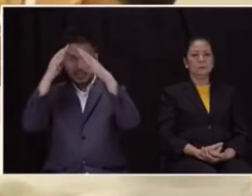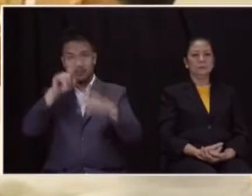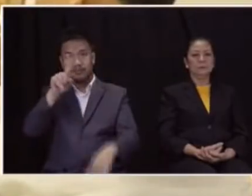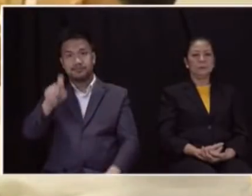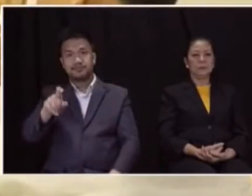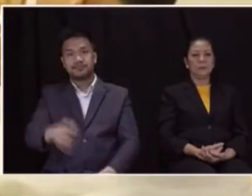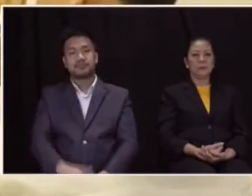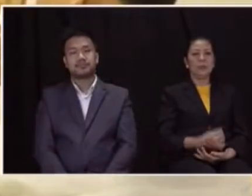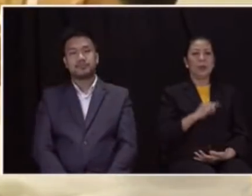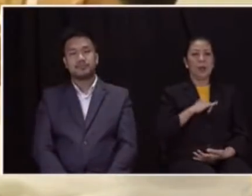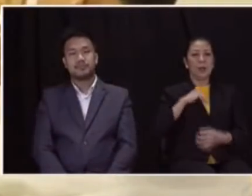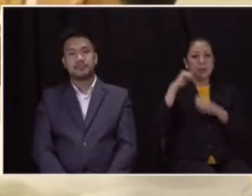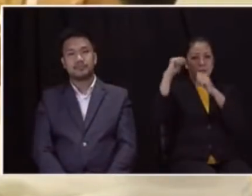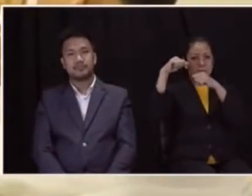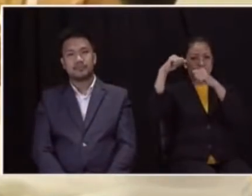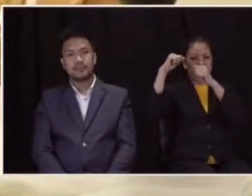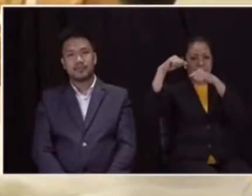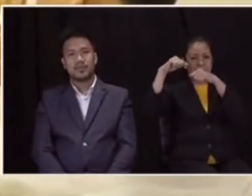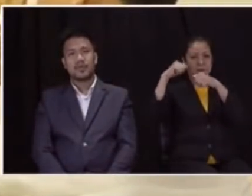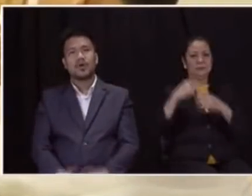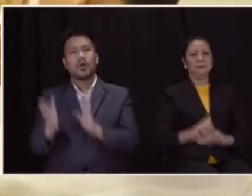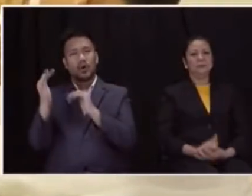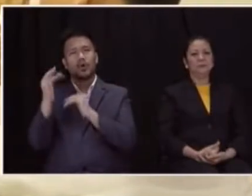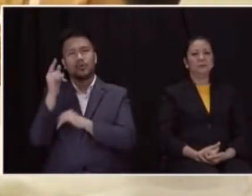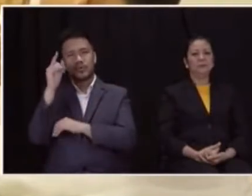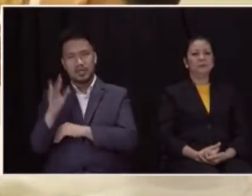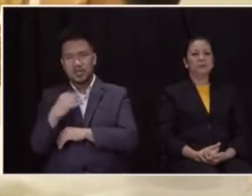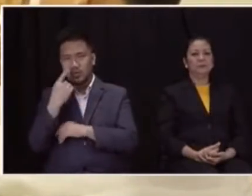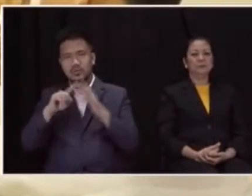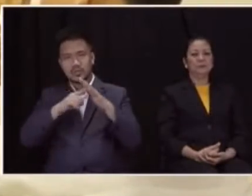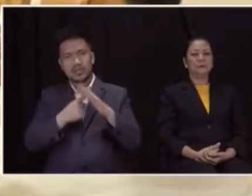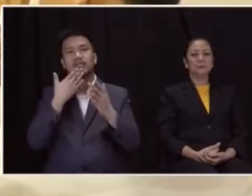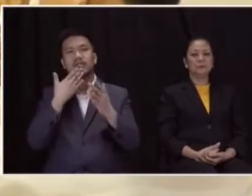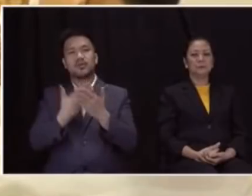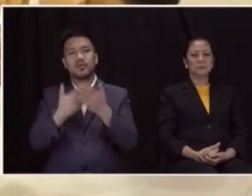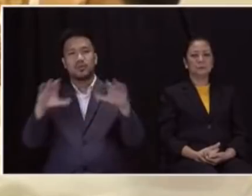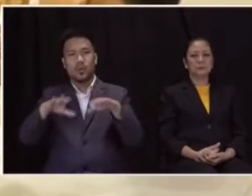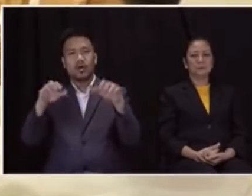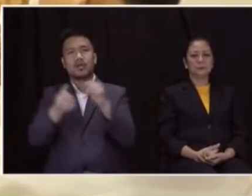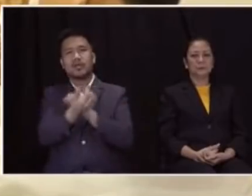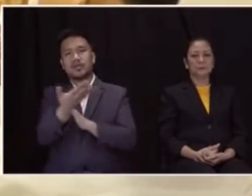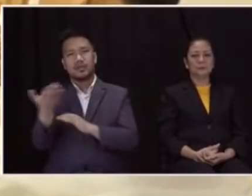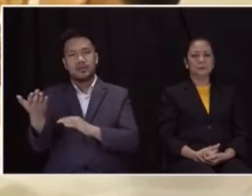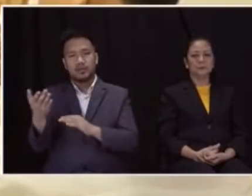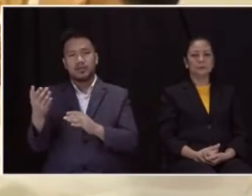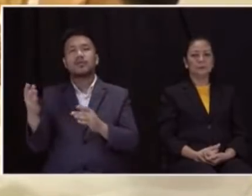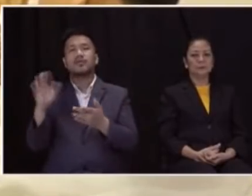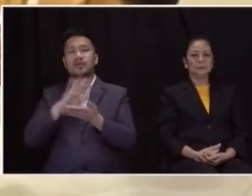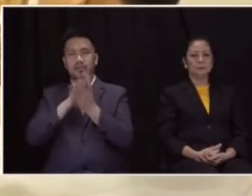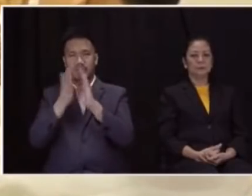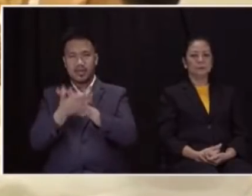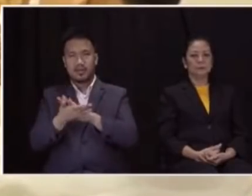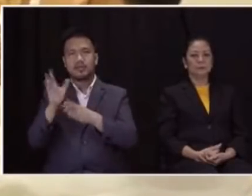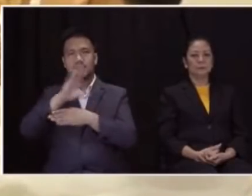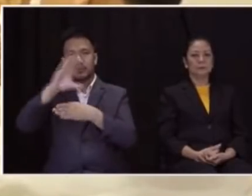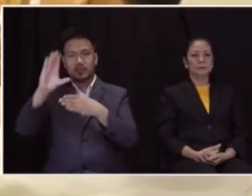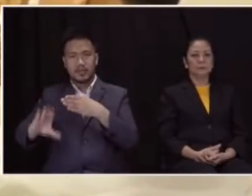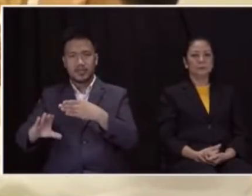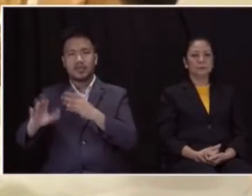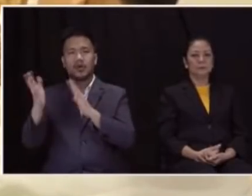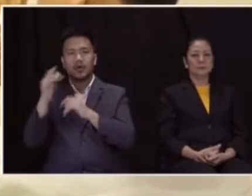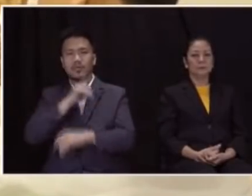do. May God, who has begun the good work in you, bring it to fulfillment.